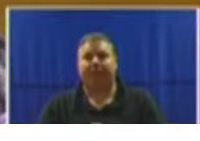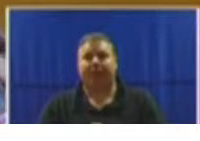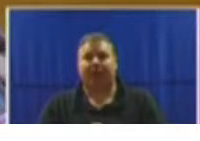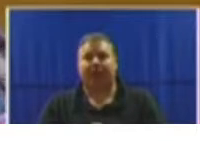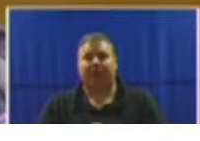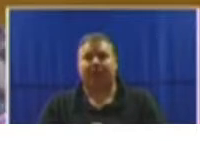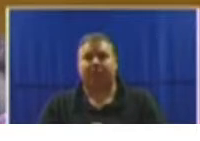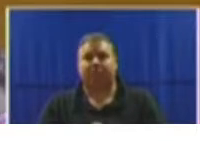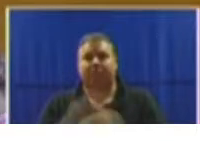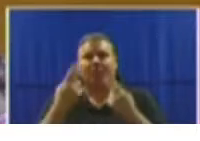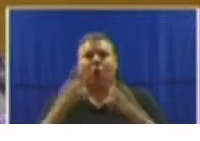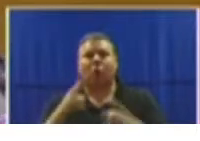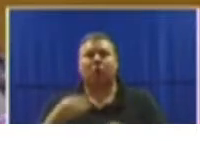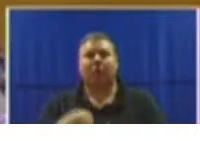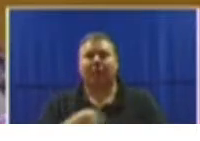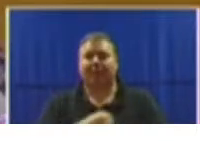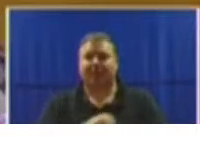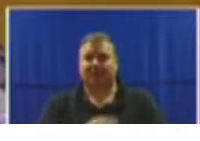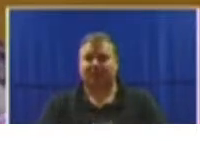Honorable members,